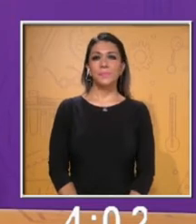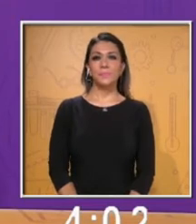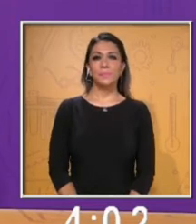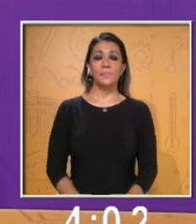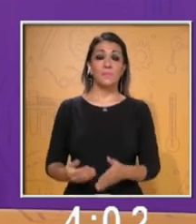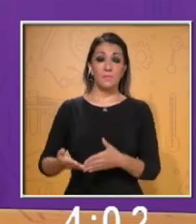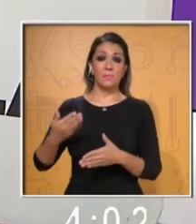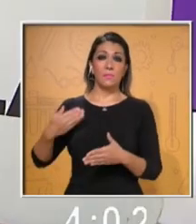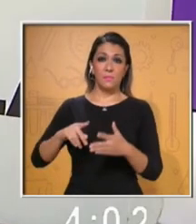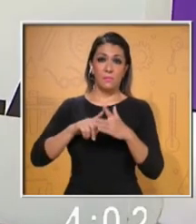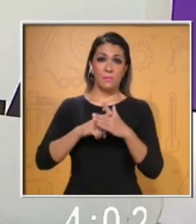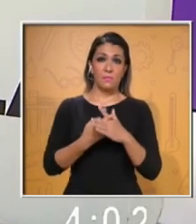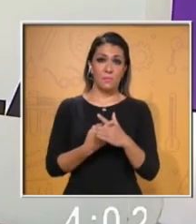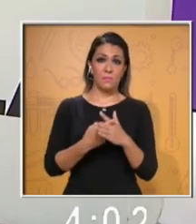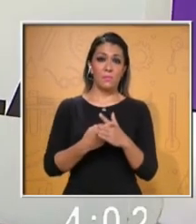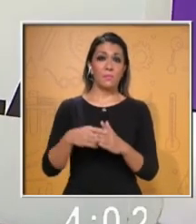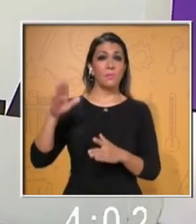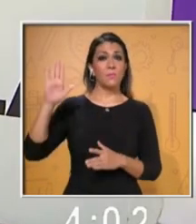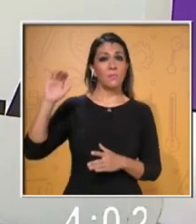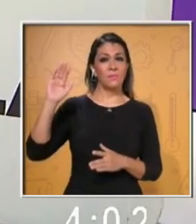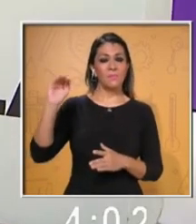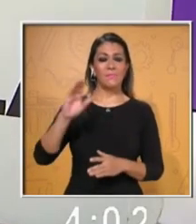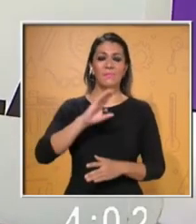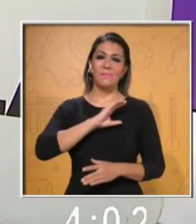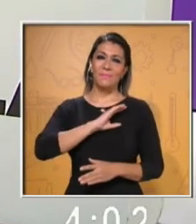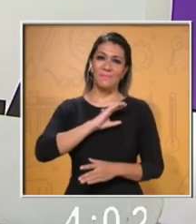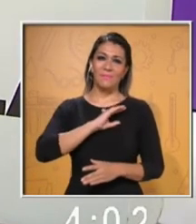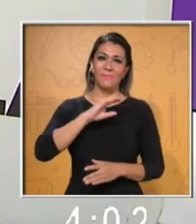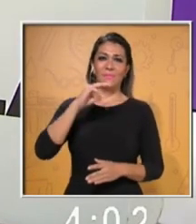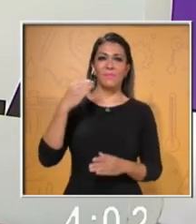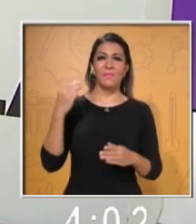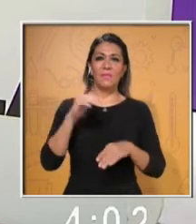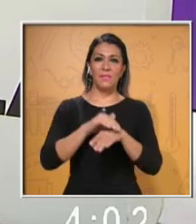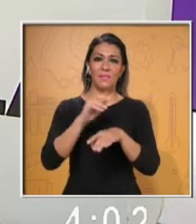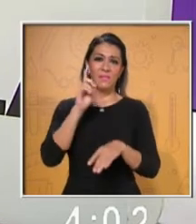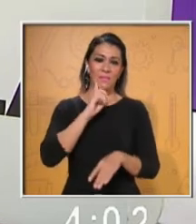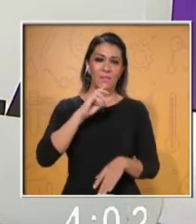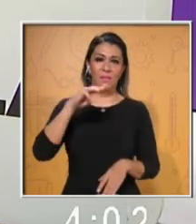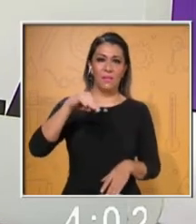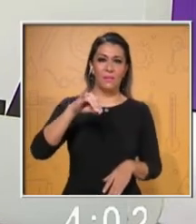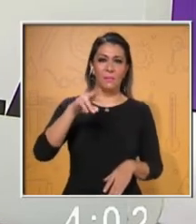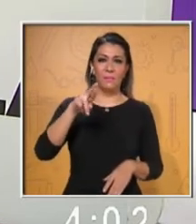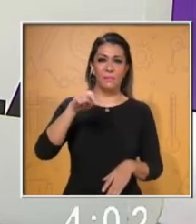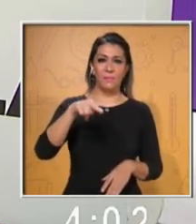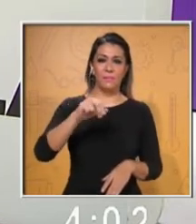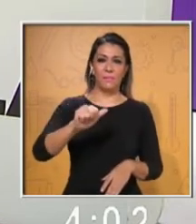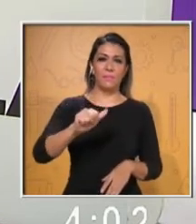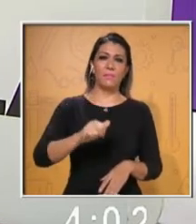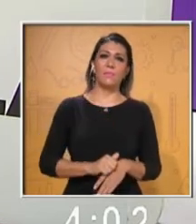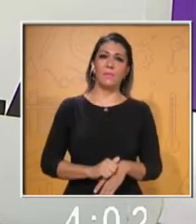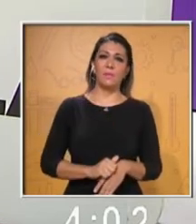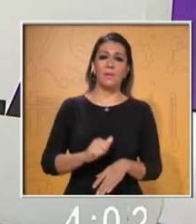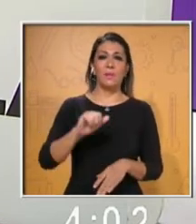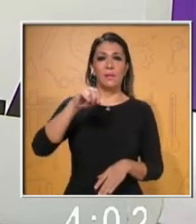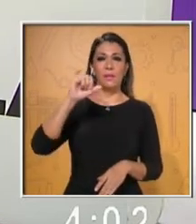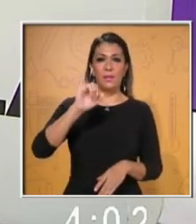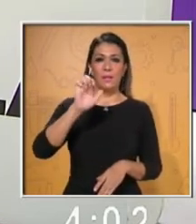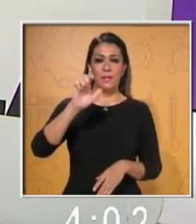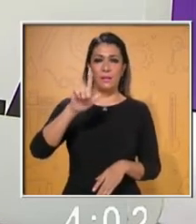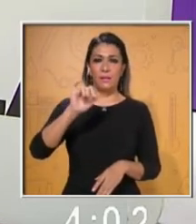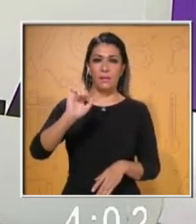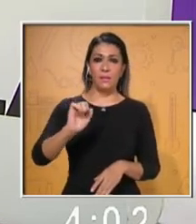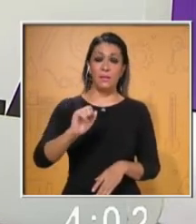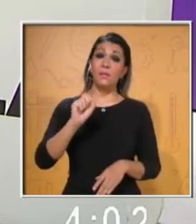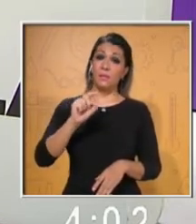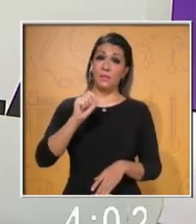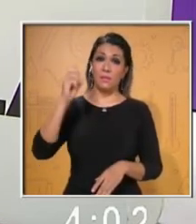Antes de comenzar, quiero enviar un saludo con mucho cariño a mi amiga Mirna Rivera Alvarado, también a Eli Hinojosa, a mi